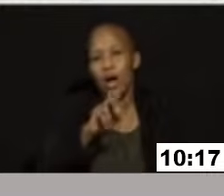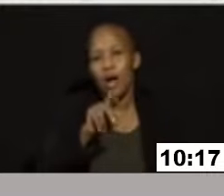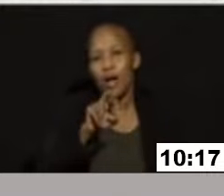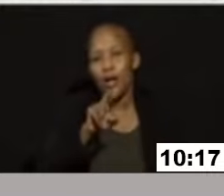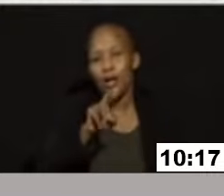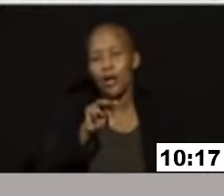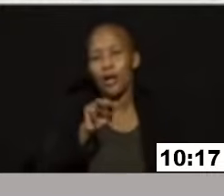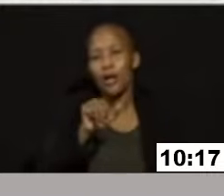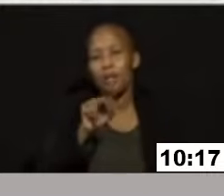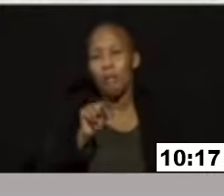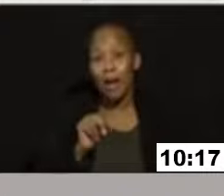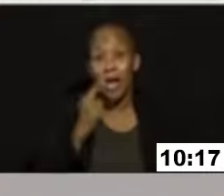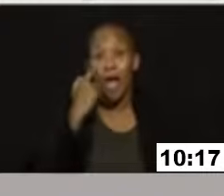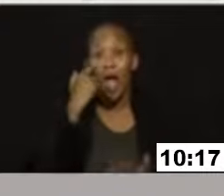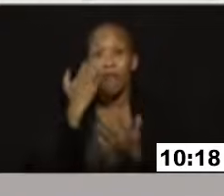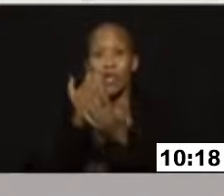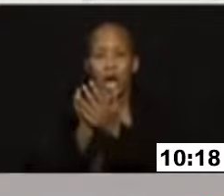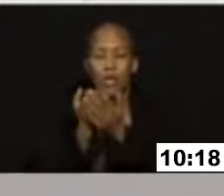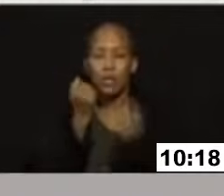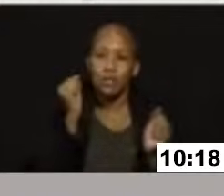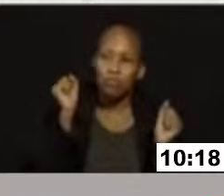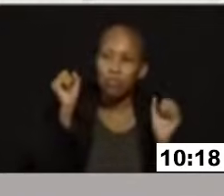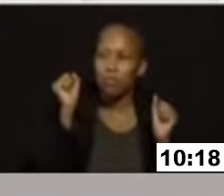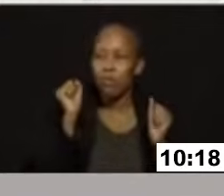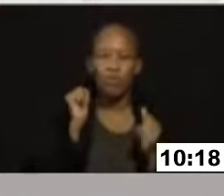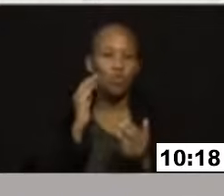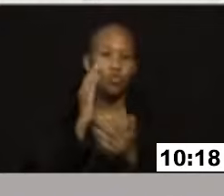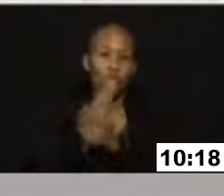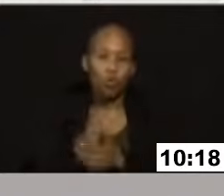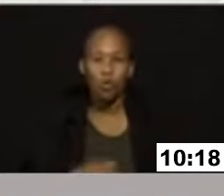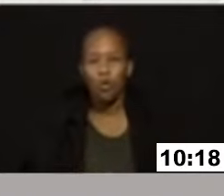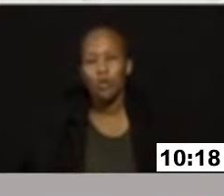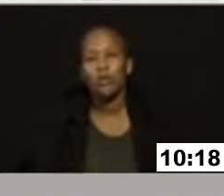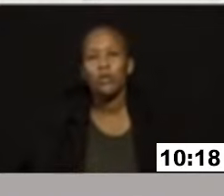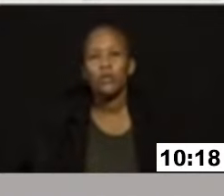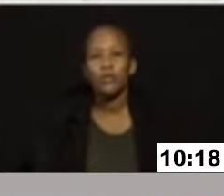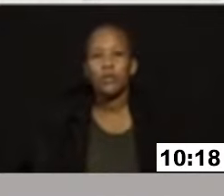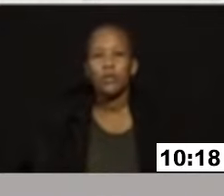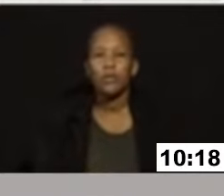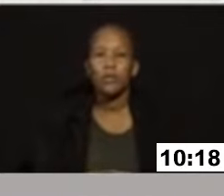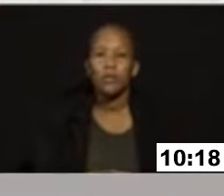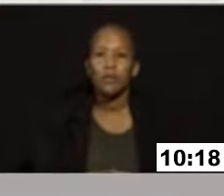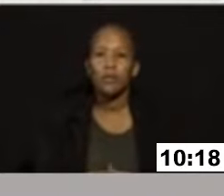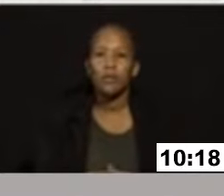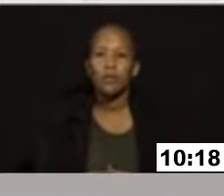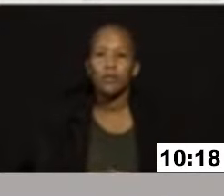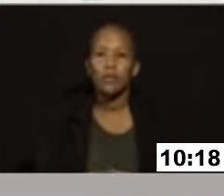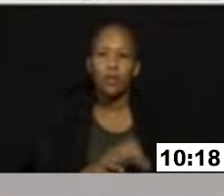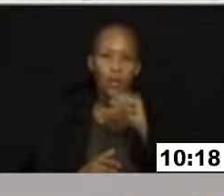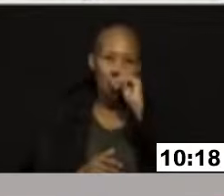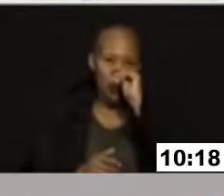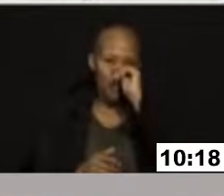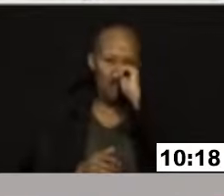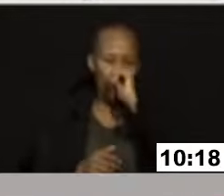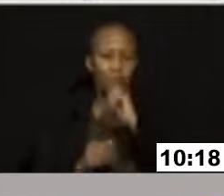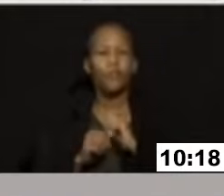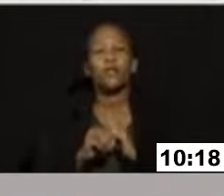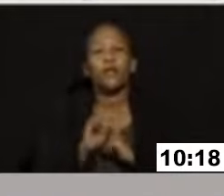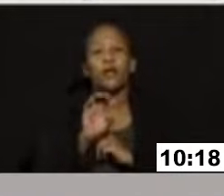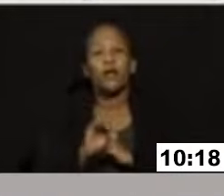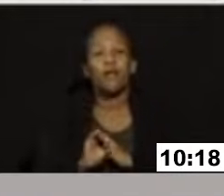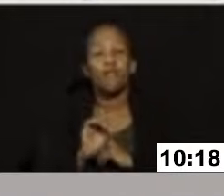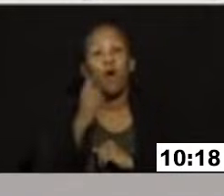not, but it's something that, all of this can be, there's a witness that's coming. If there's anything